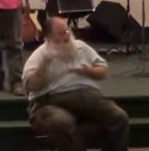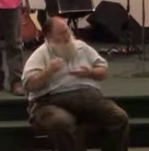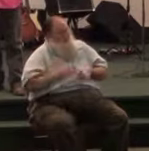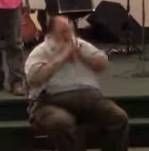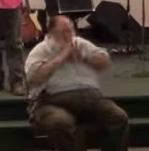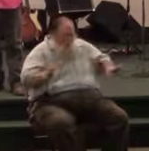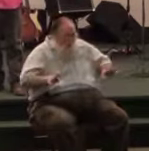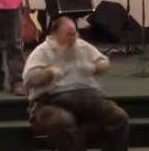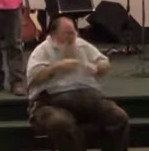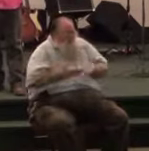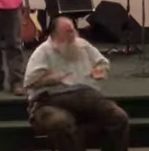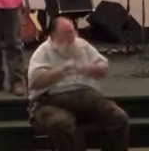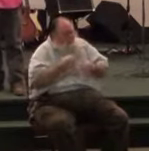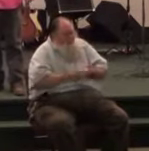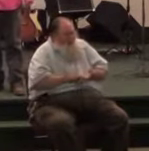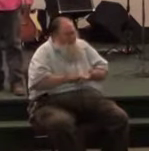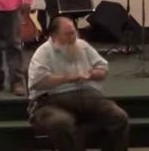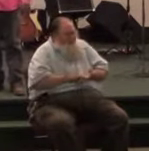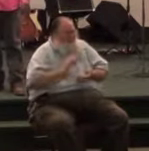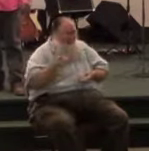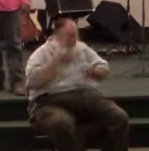And he was bawling, just weeping.